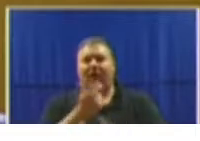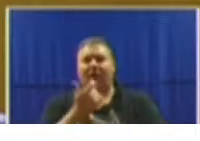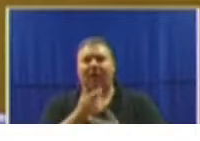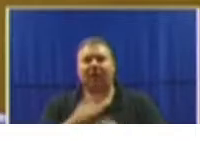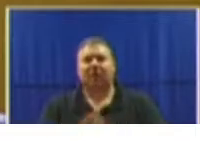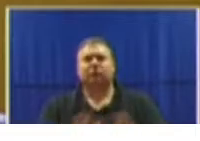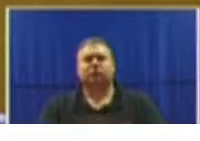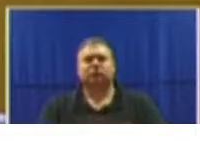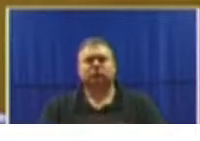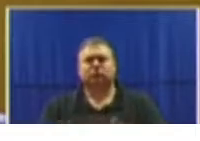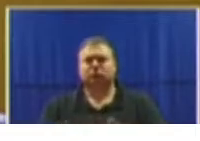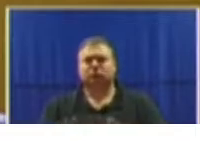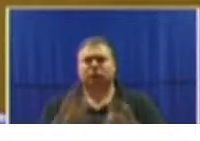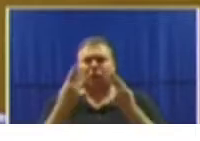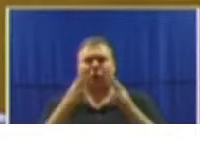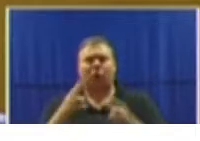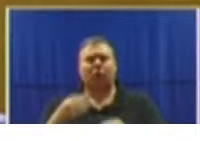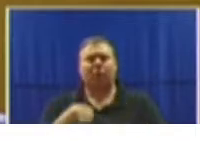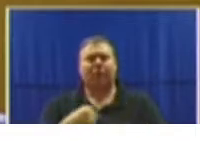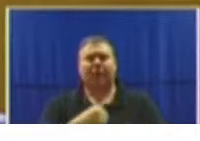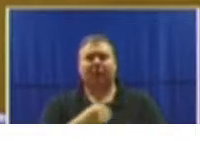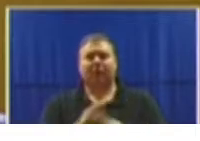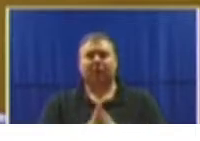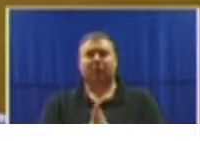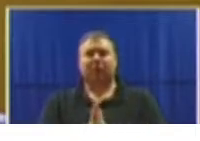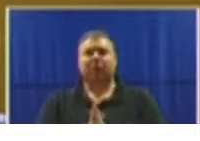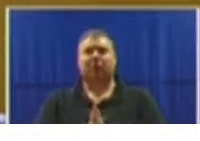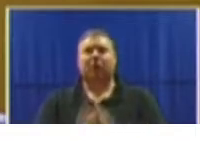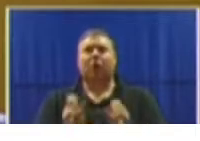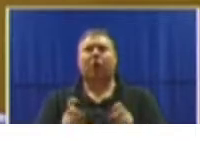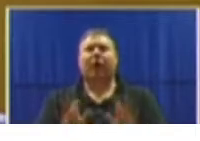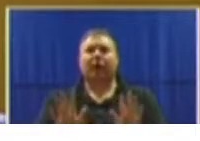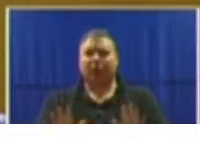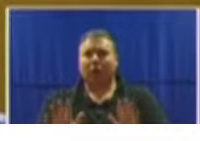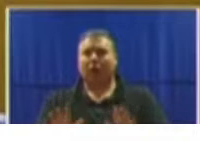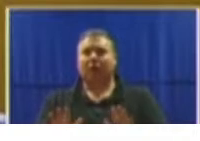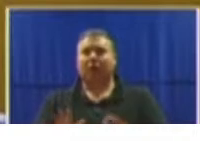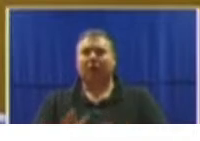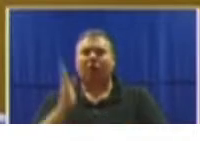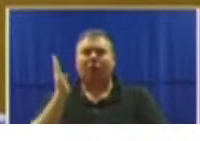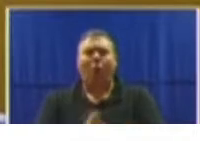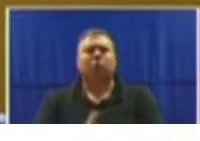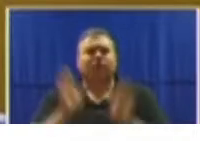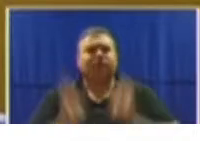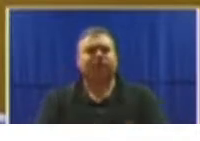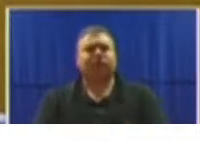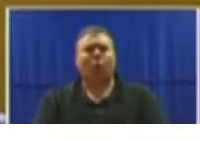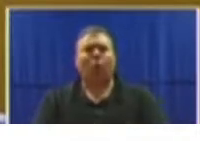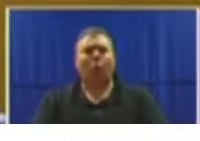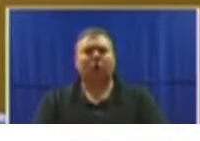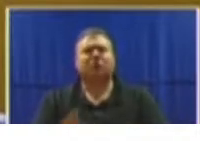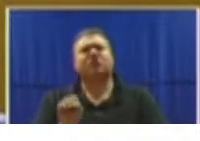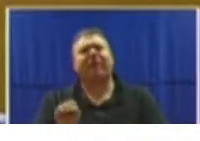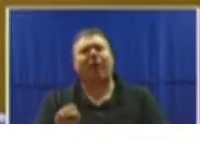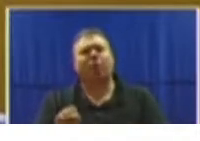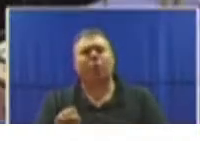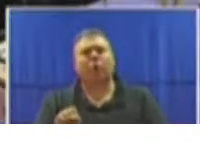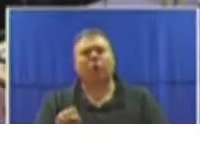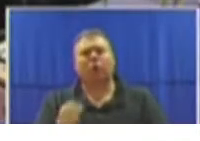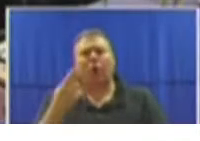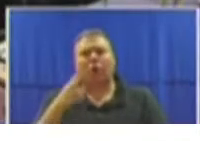Order, honorable member. Okay, all right. Order. Shivambu, honorable